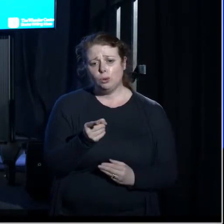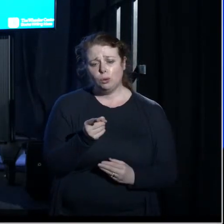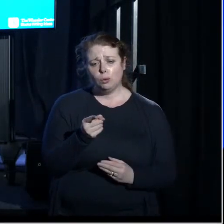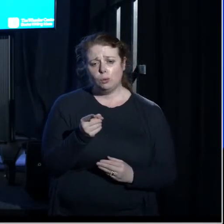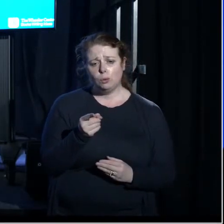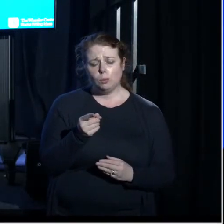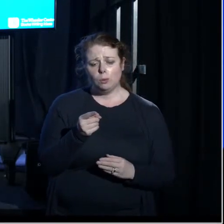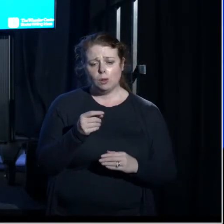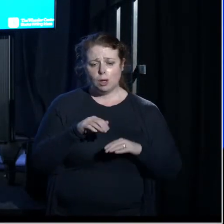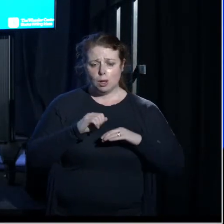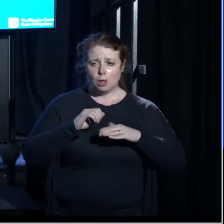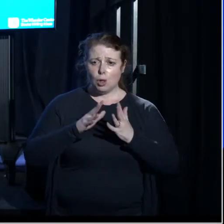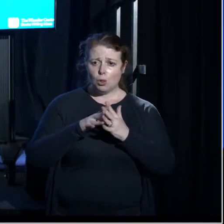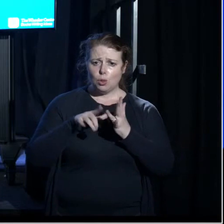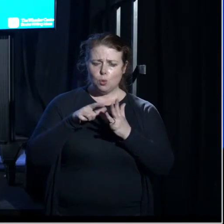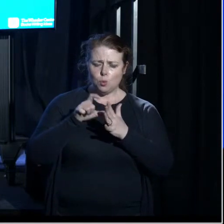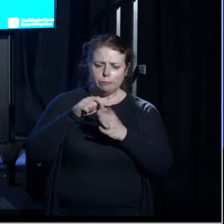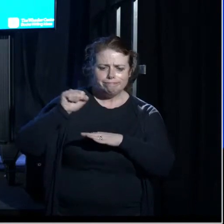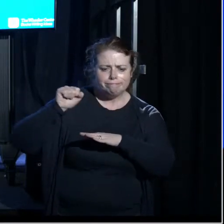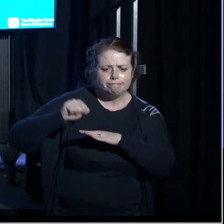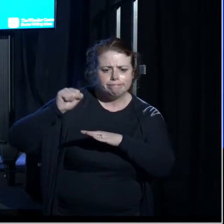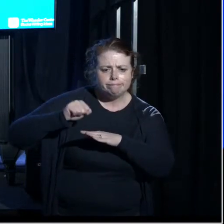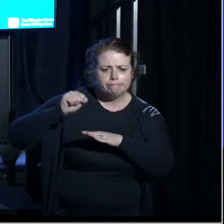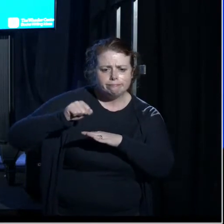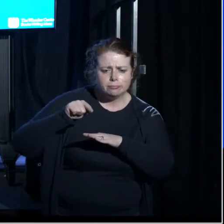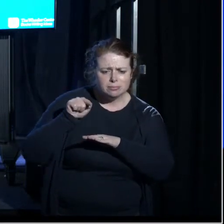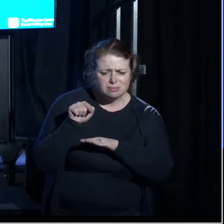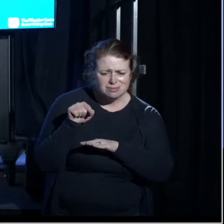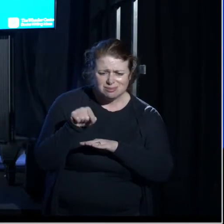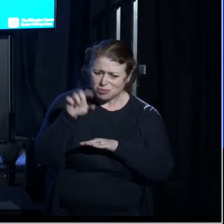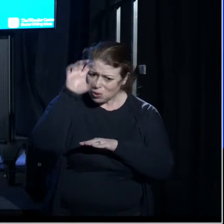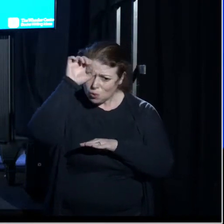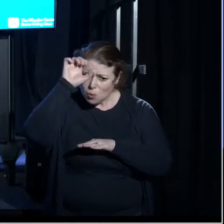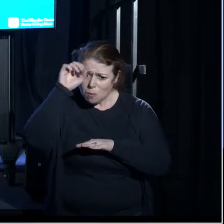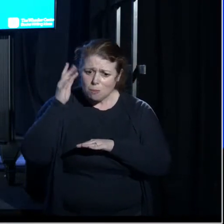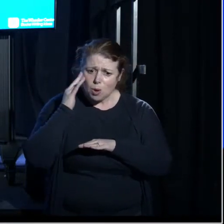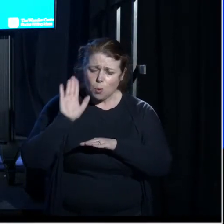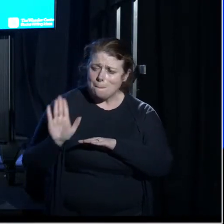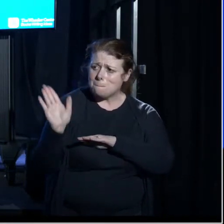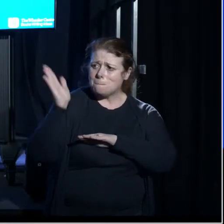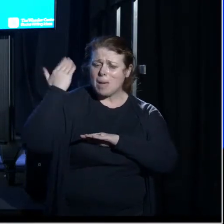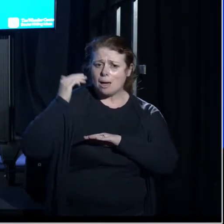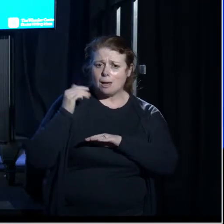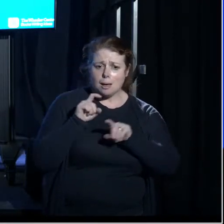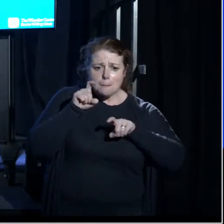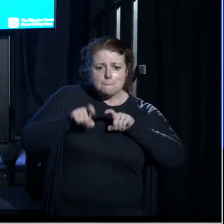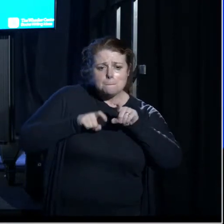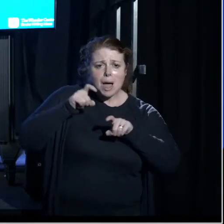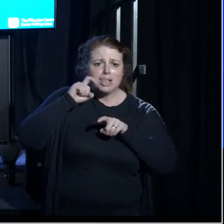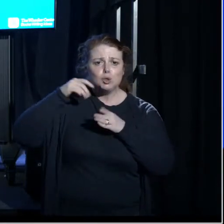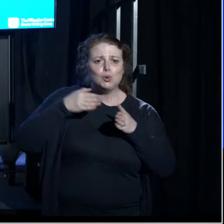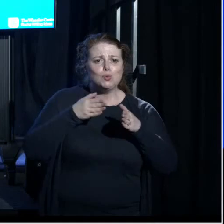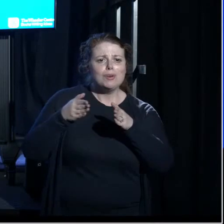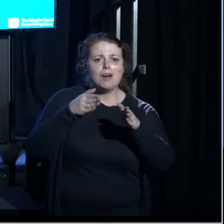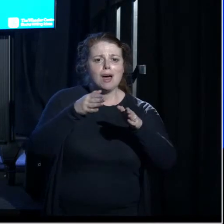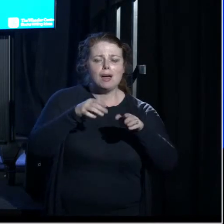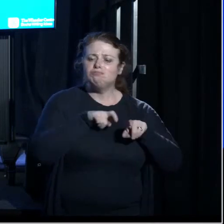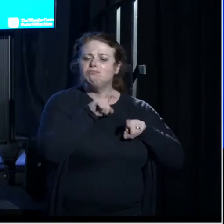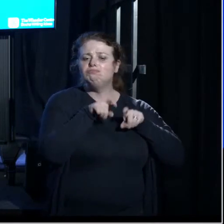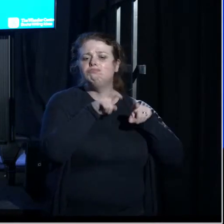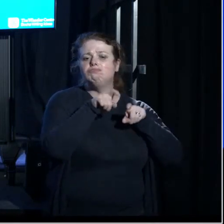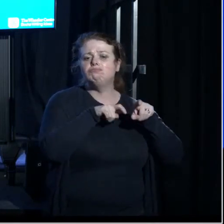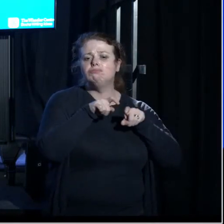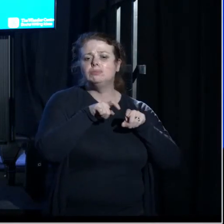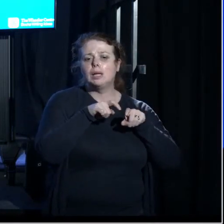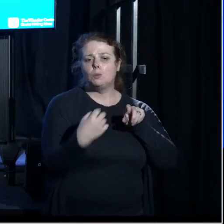against the grain of the wood and want to know if you remember the day we took the bikes to the river and rode along the bank against the